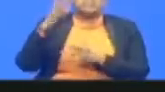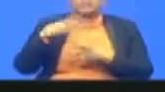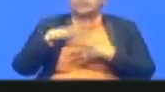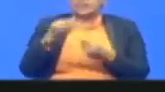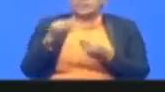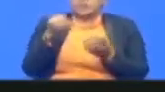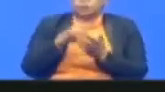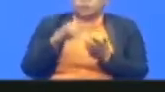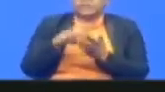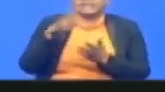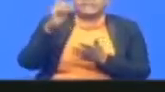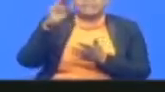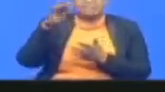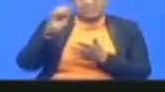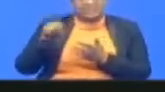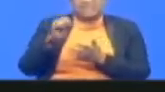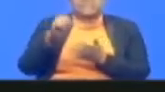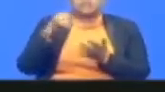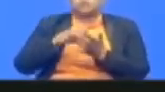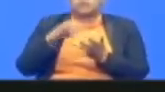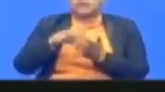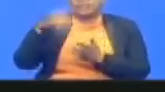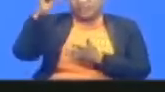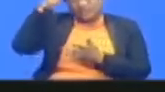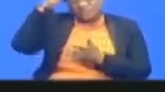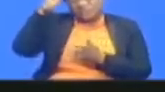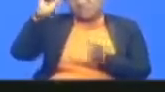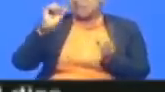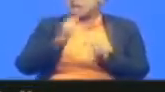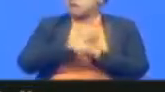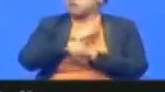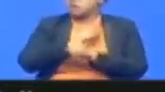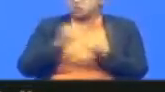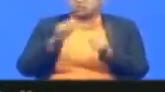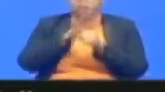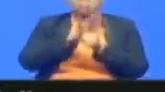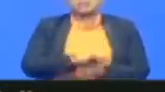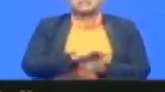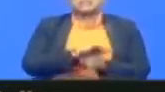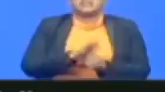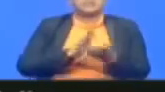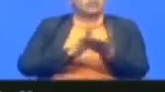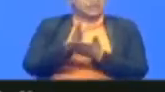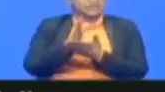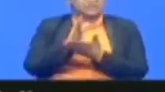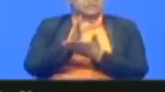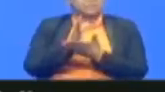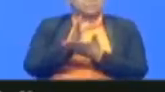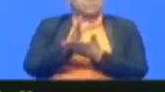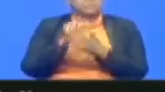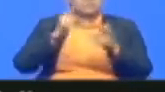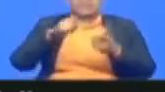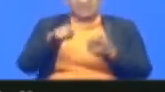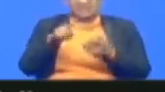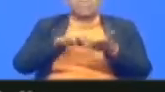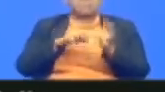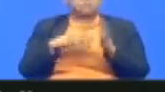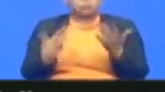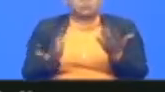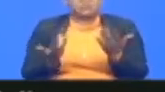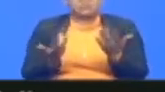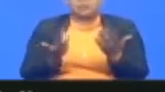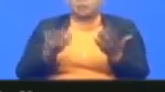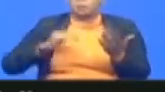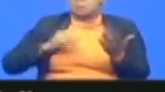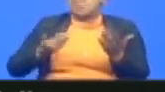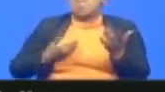including the DMS, including the government, can take away those rights by the strike of a pen. What this means is that women will